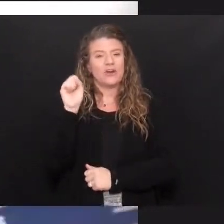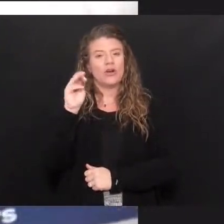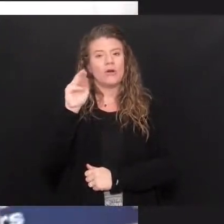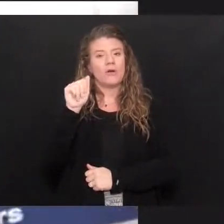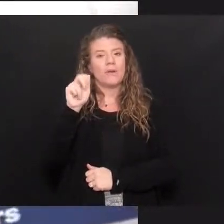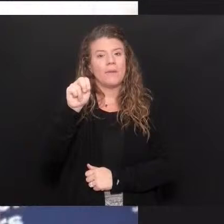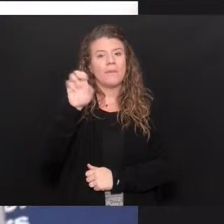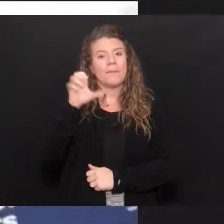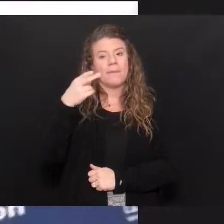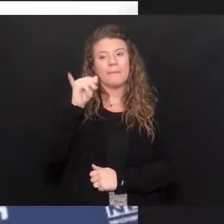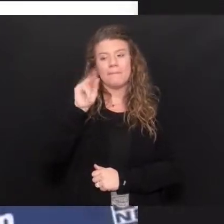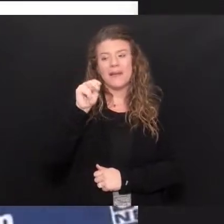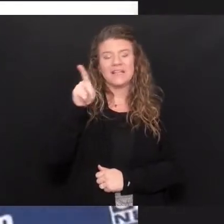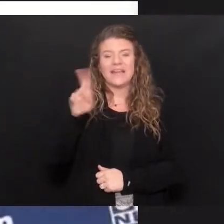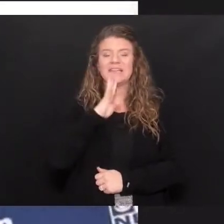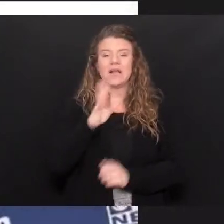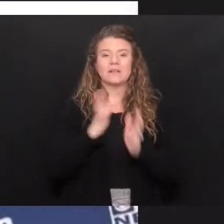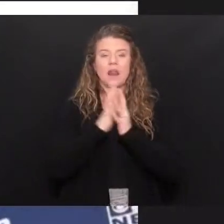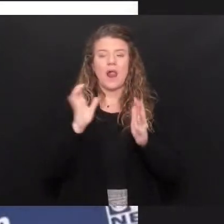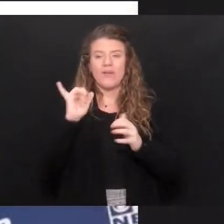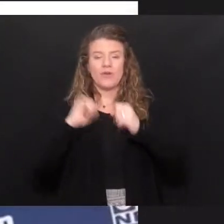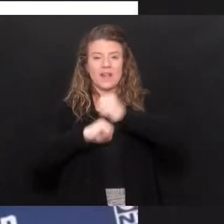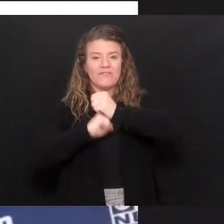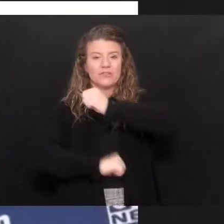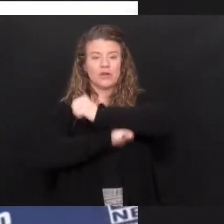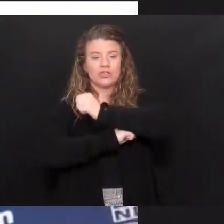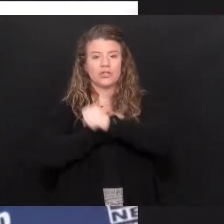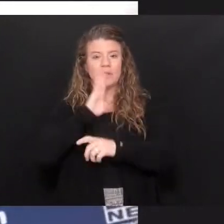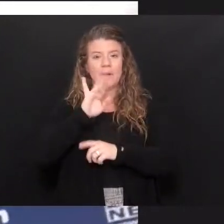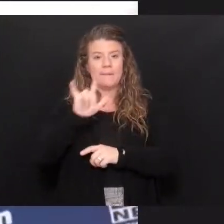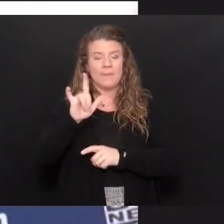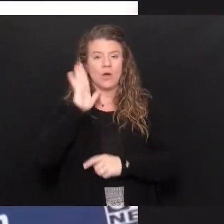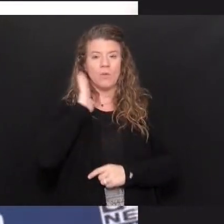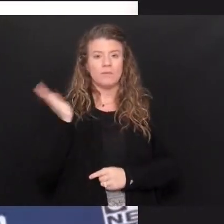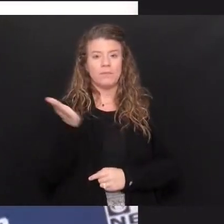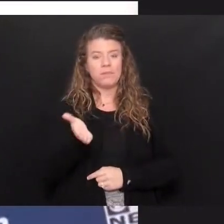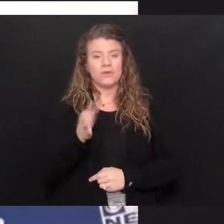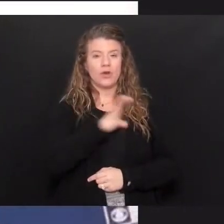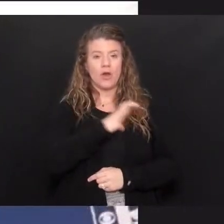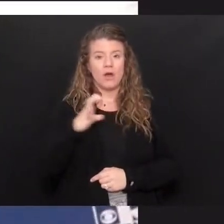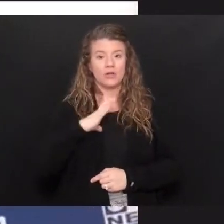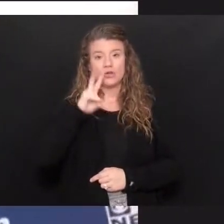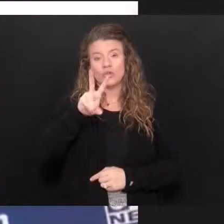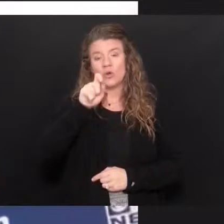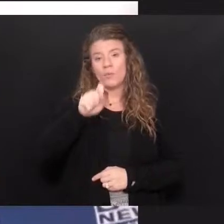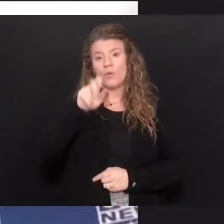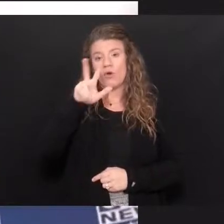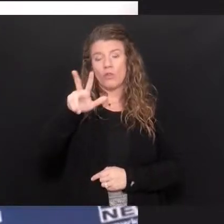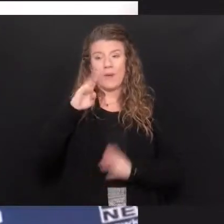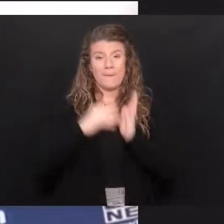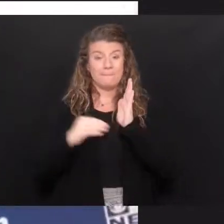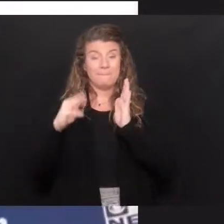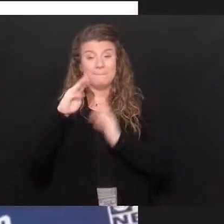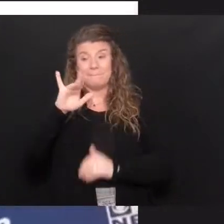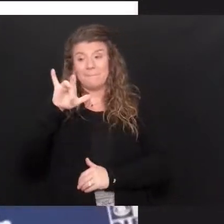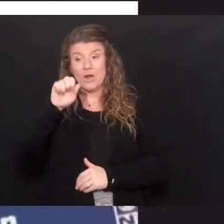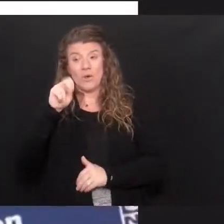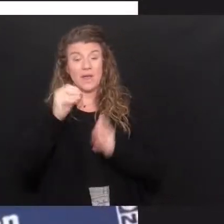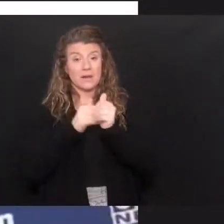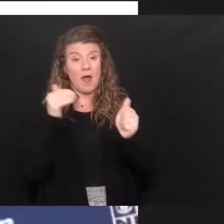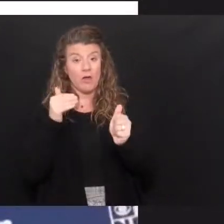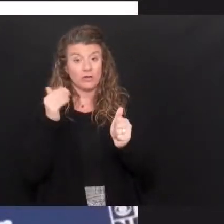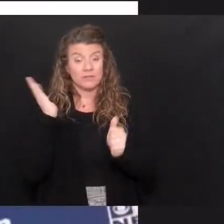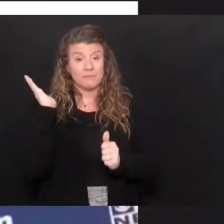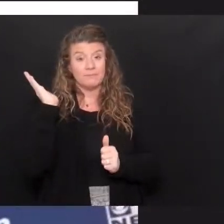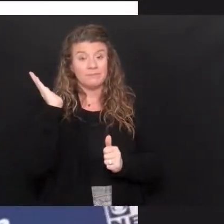talked a lot about this infrastructure bill that's going to be before Congress, $2.3 billion proposed by President